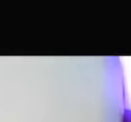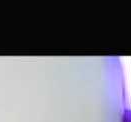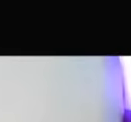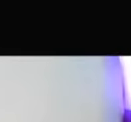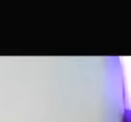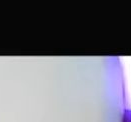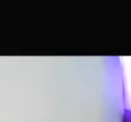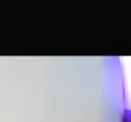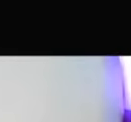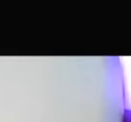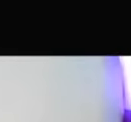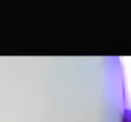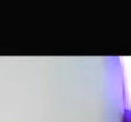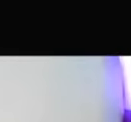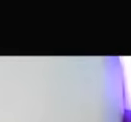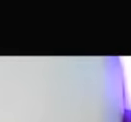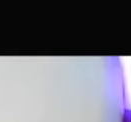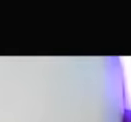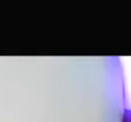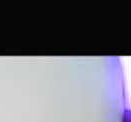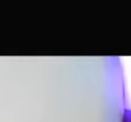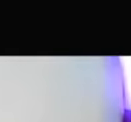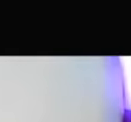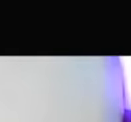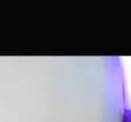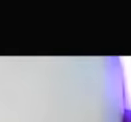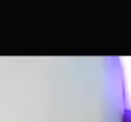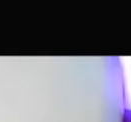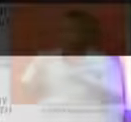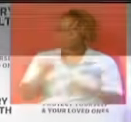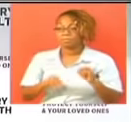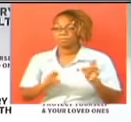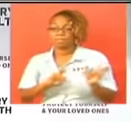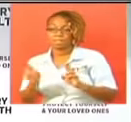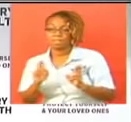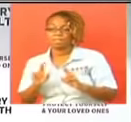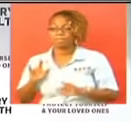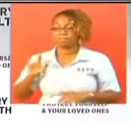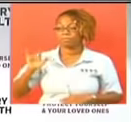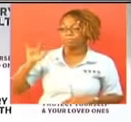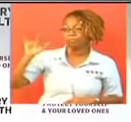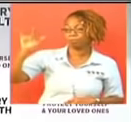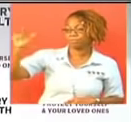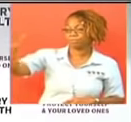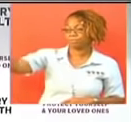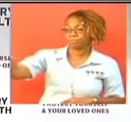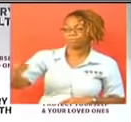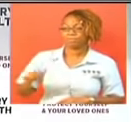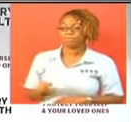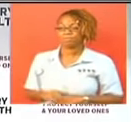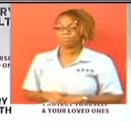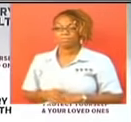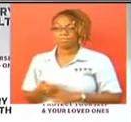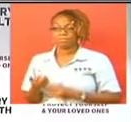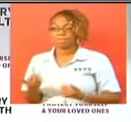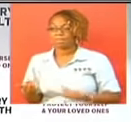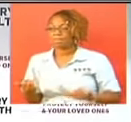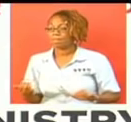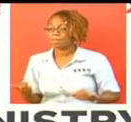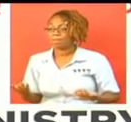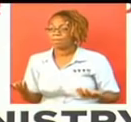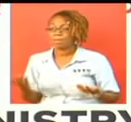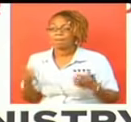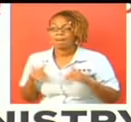booked tickets and arrangements and really putting a pressure on some of these bodies to